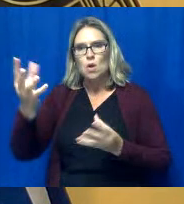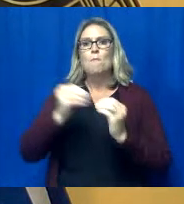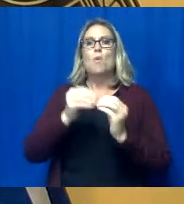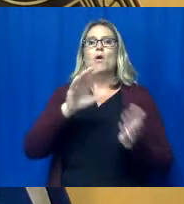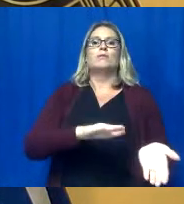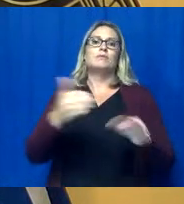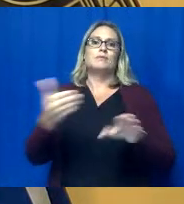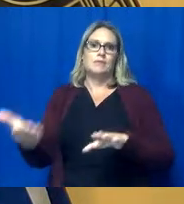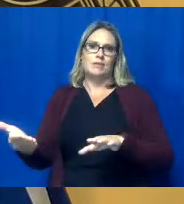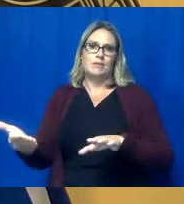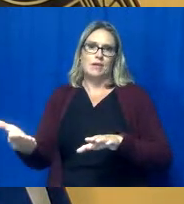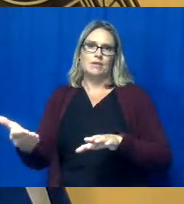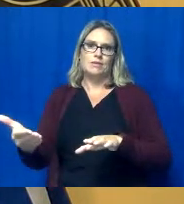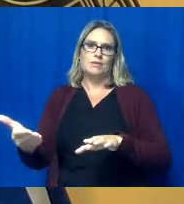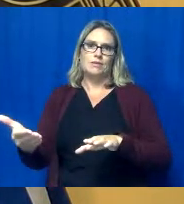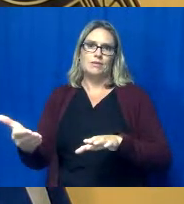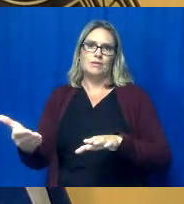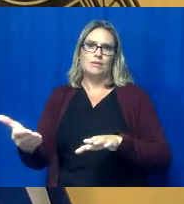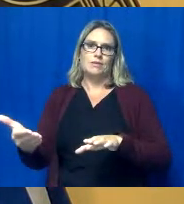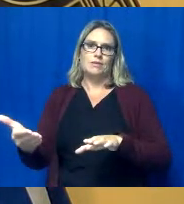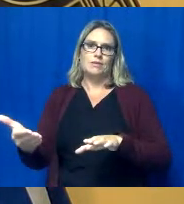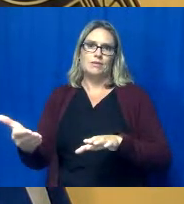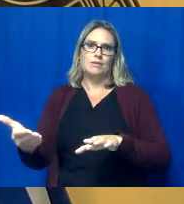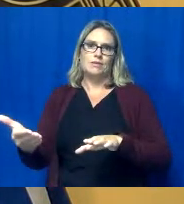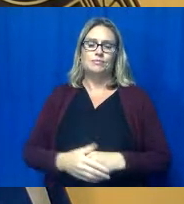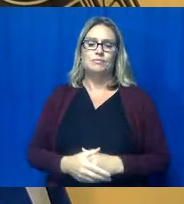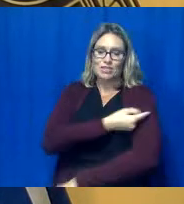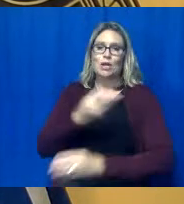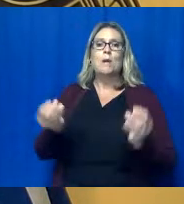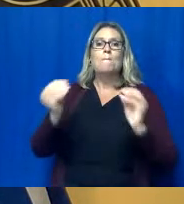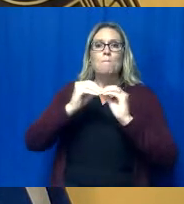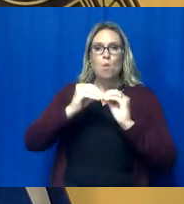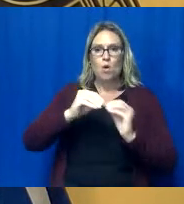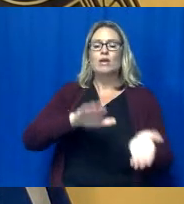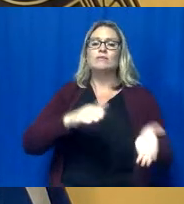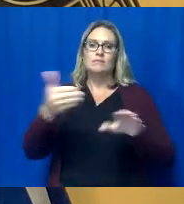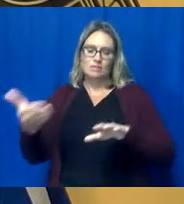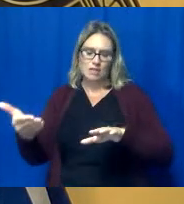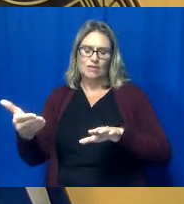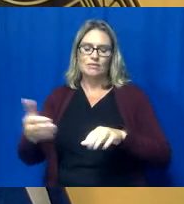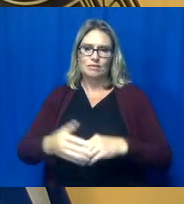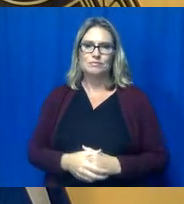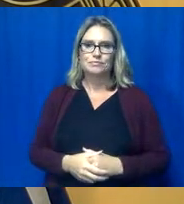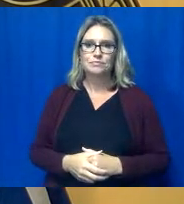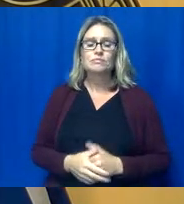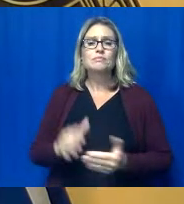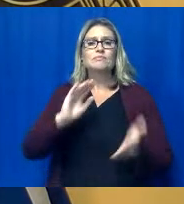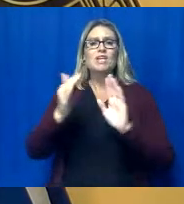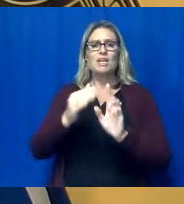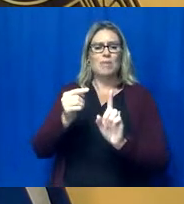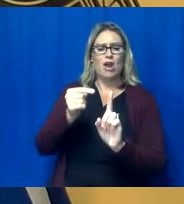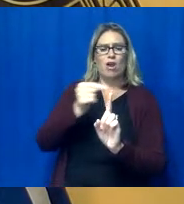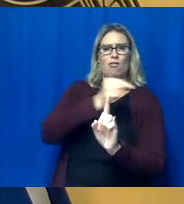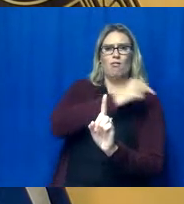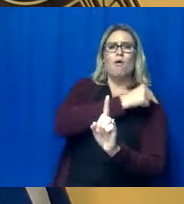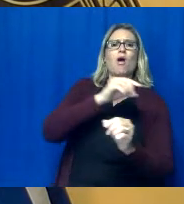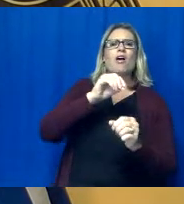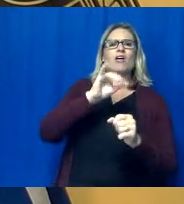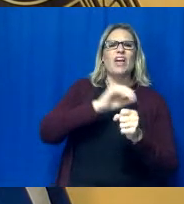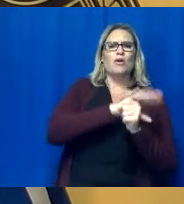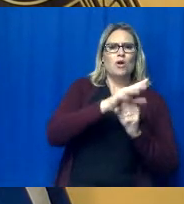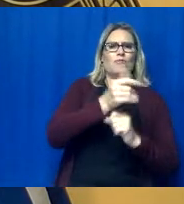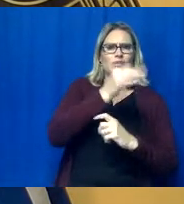especially if you're unvaccinated, compared to the older strains. So those are the four things you need to know about the